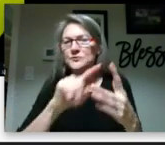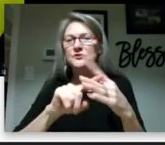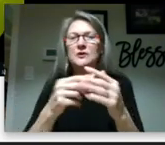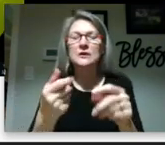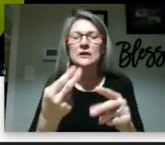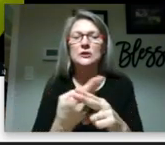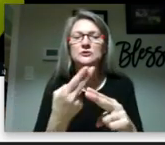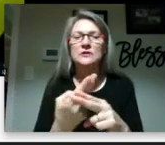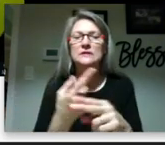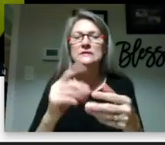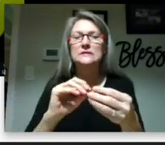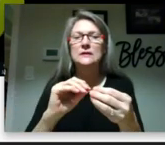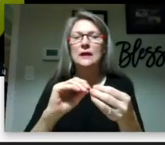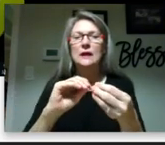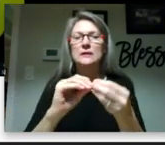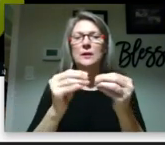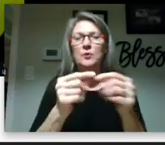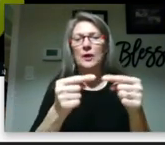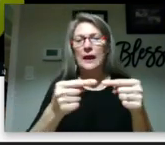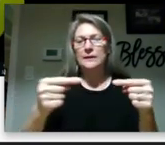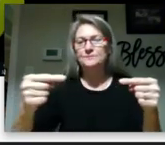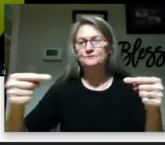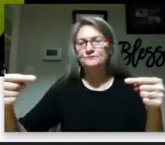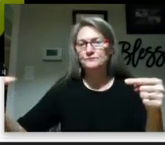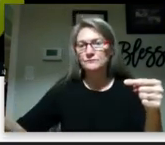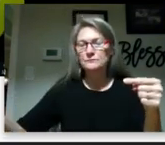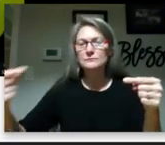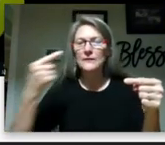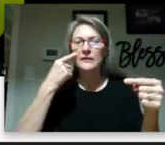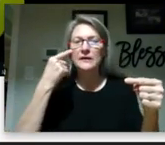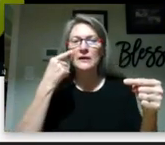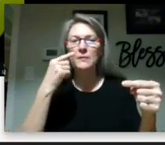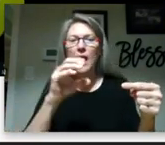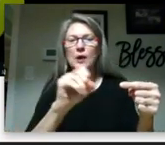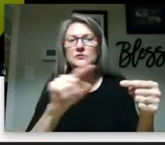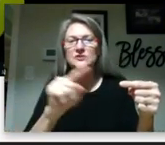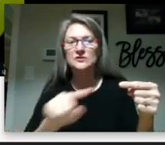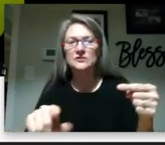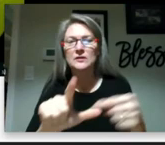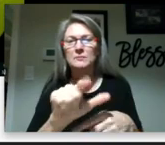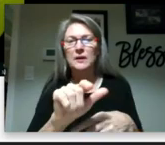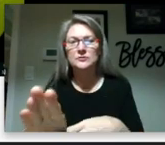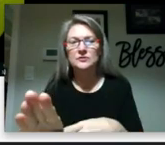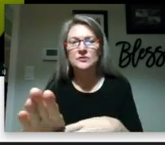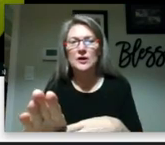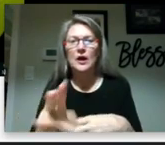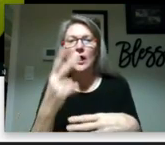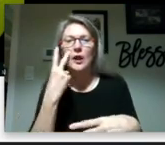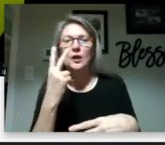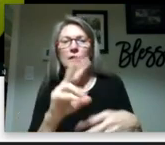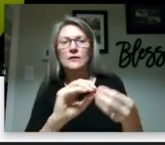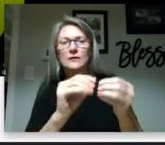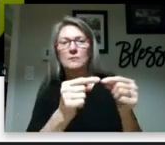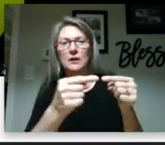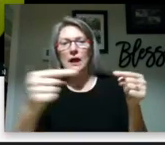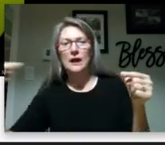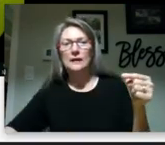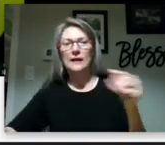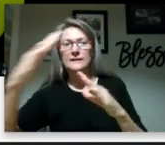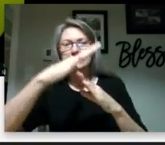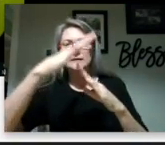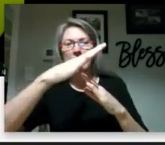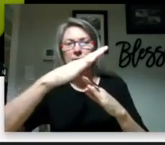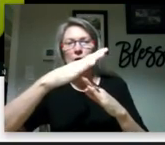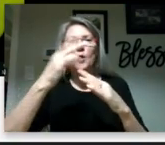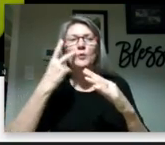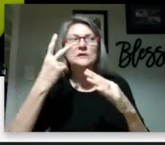this number line model to think about ounces and pounds. So looking at this number line, I want you to notice that along the top